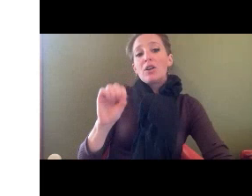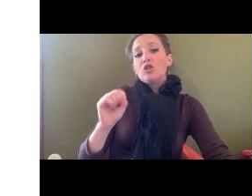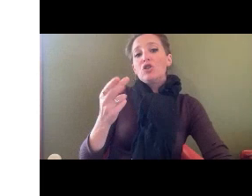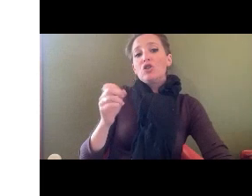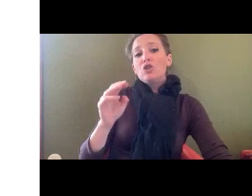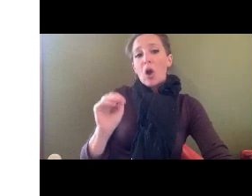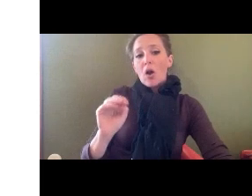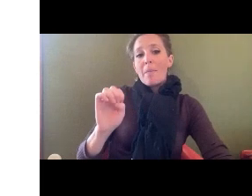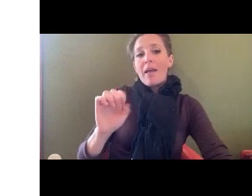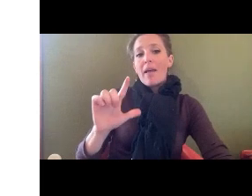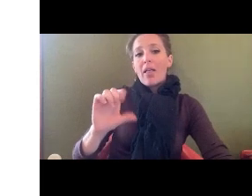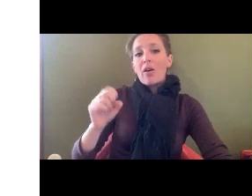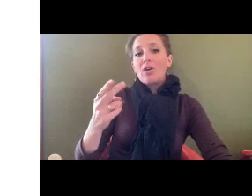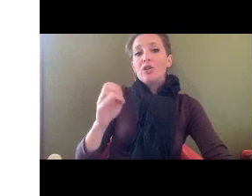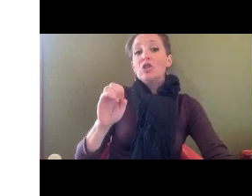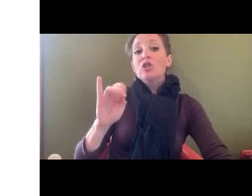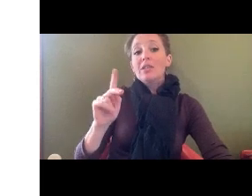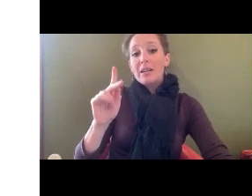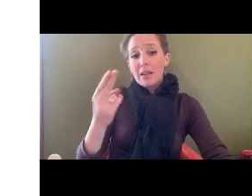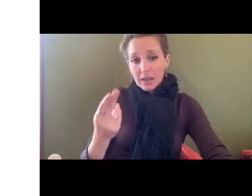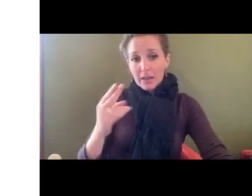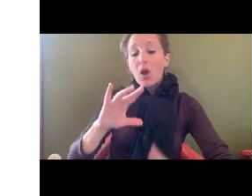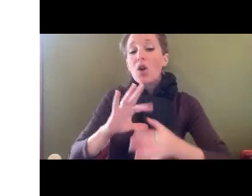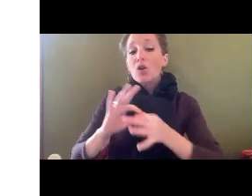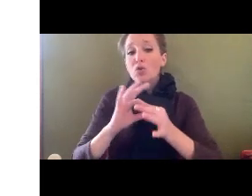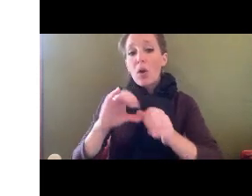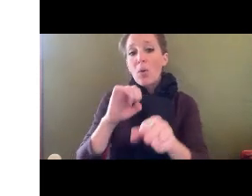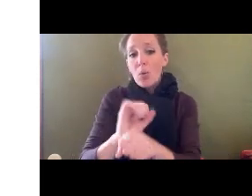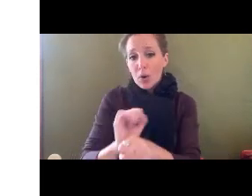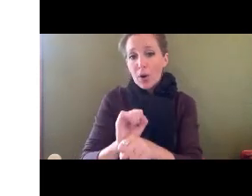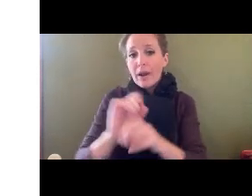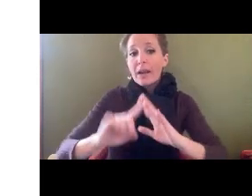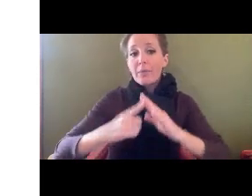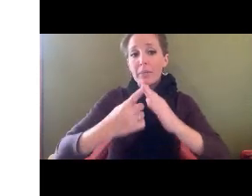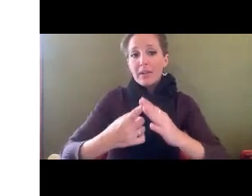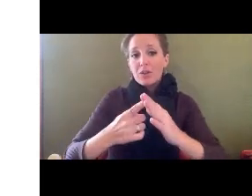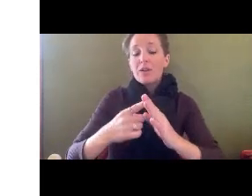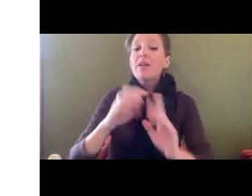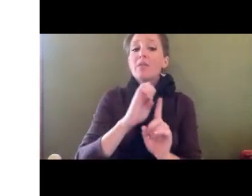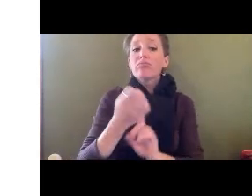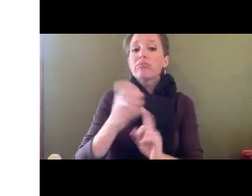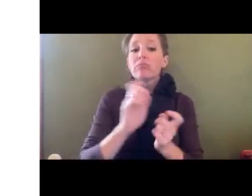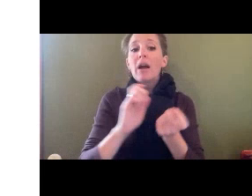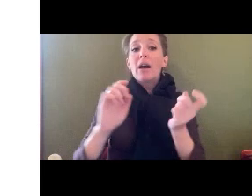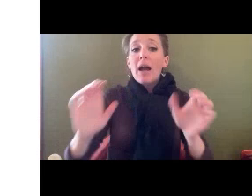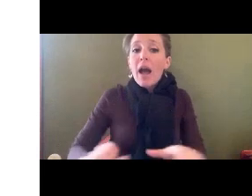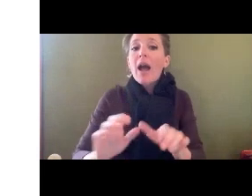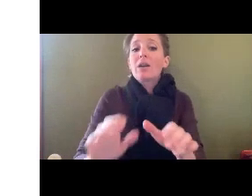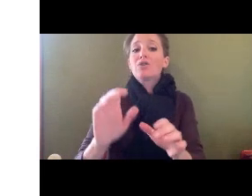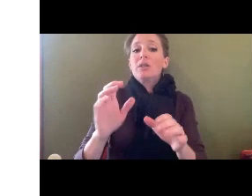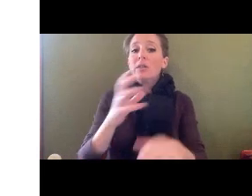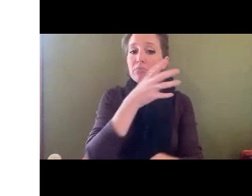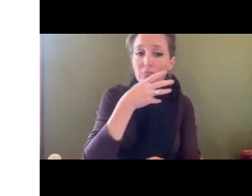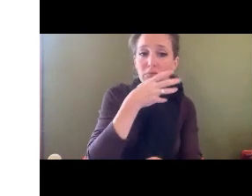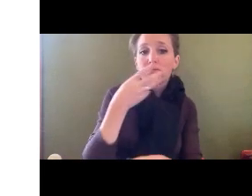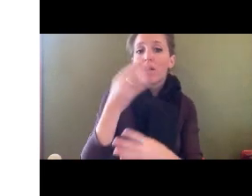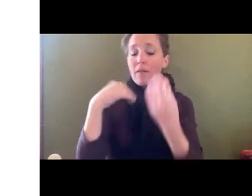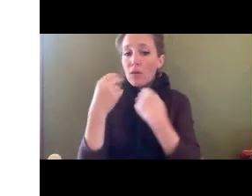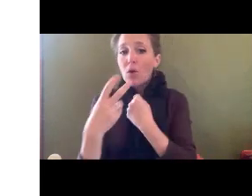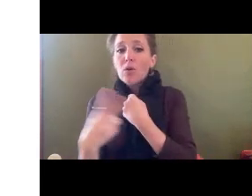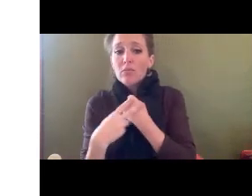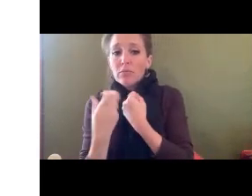in agriculture and food security, or the SSJW. So this is an important platform for countries to show what they're doing, what